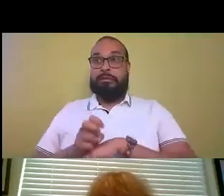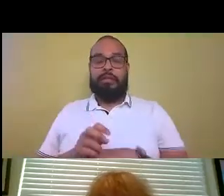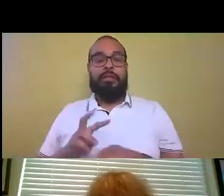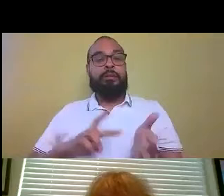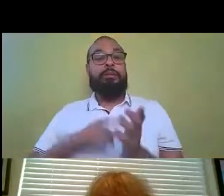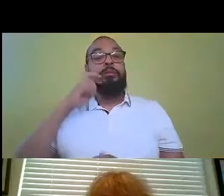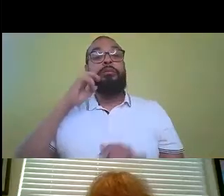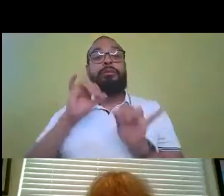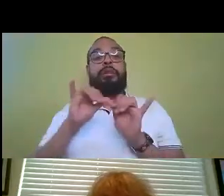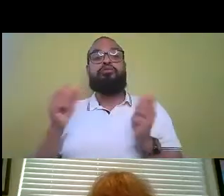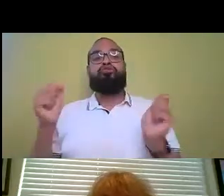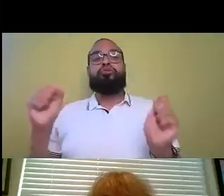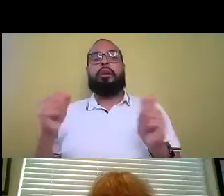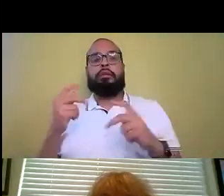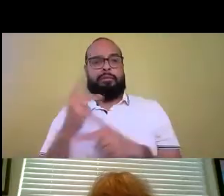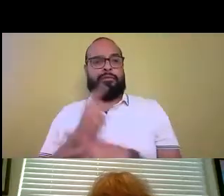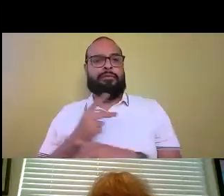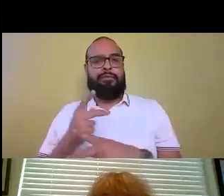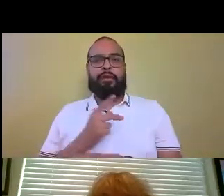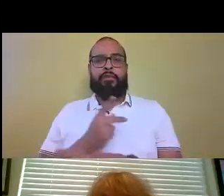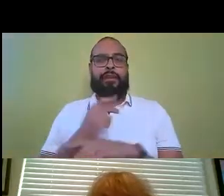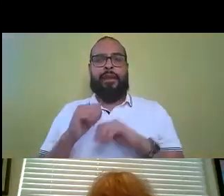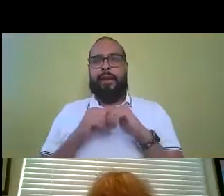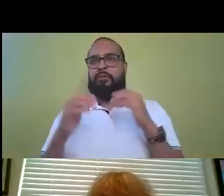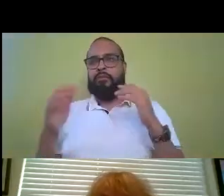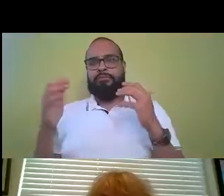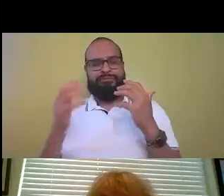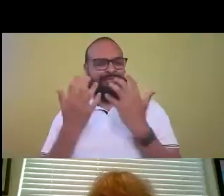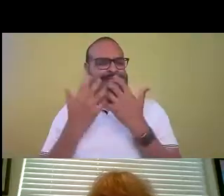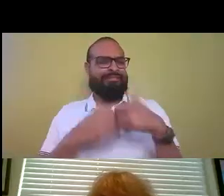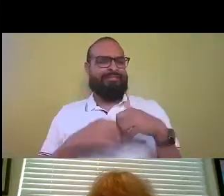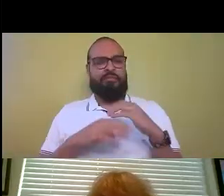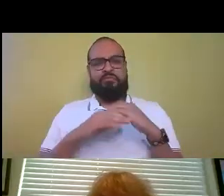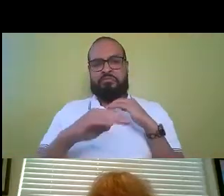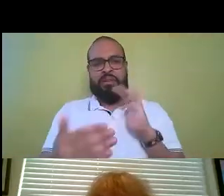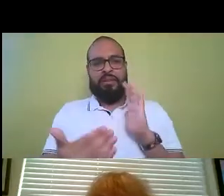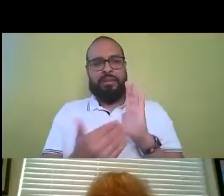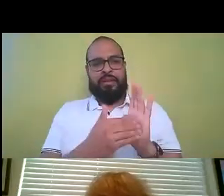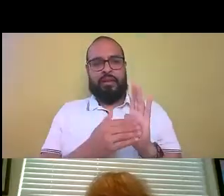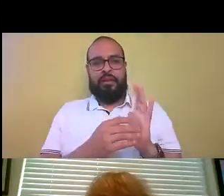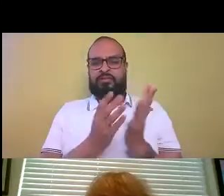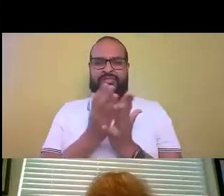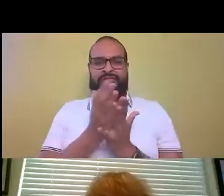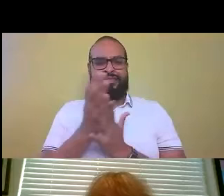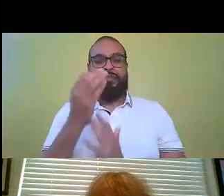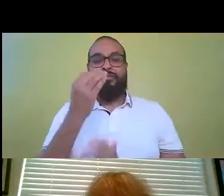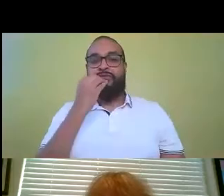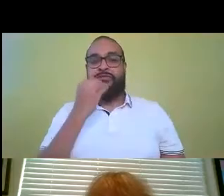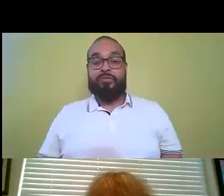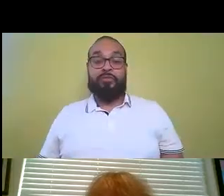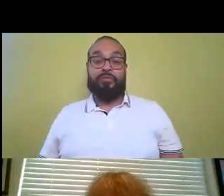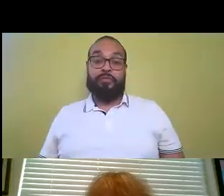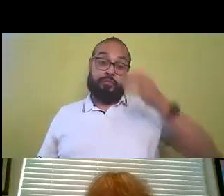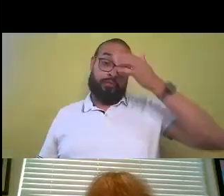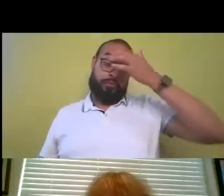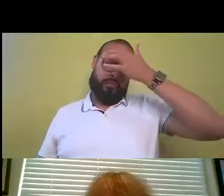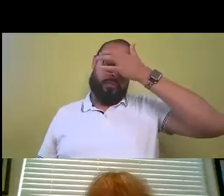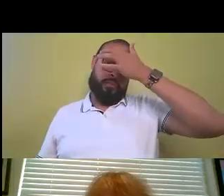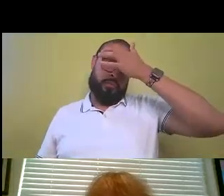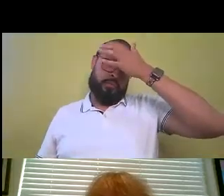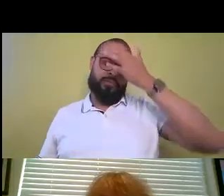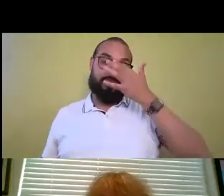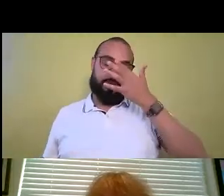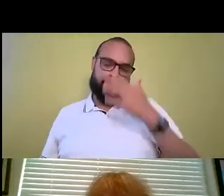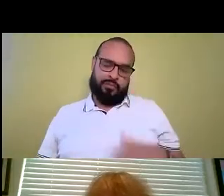to self-regulate, an attempt to maintain an optimal arousal to get through dinner. So we know that we're always trying